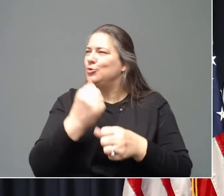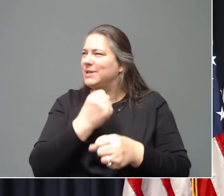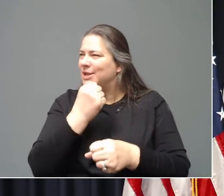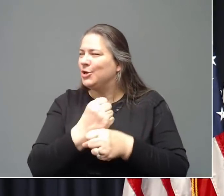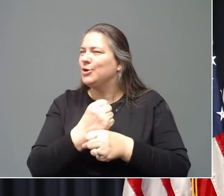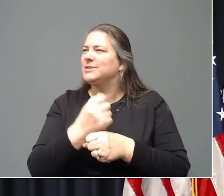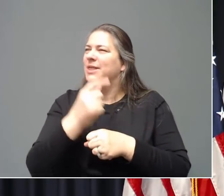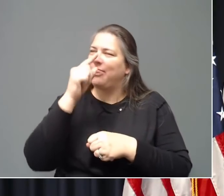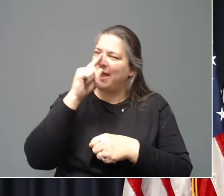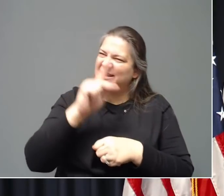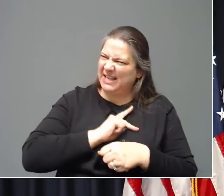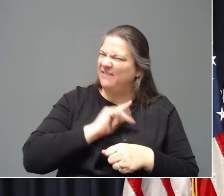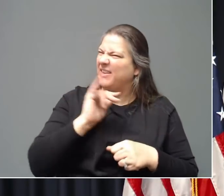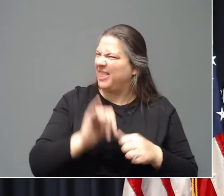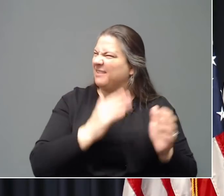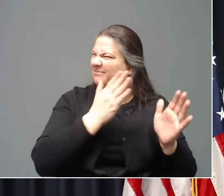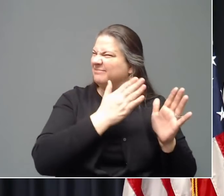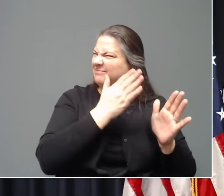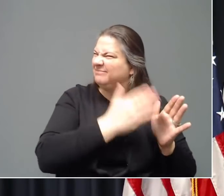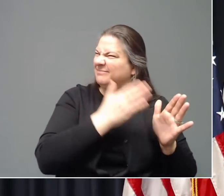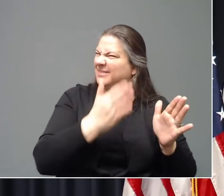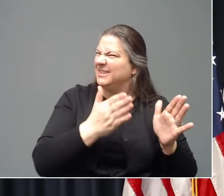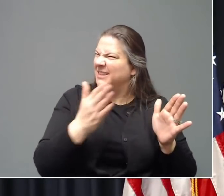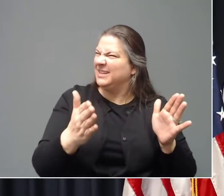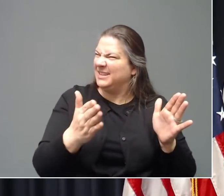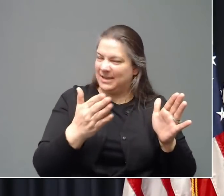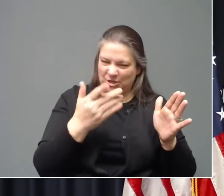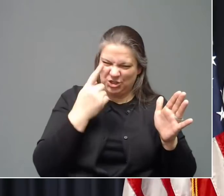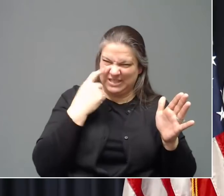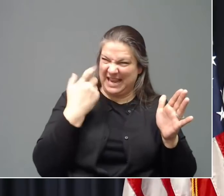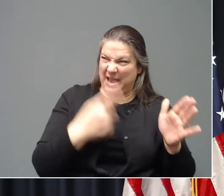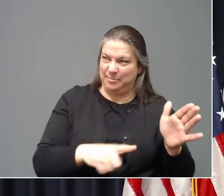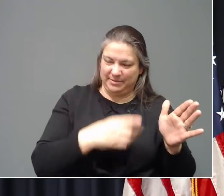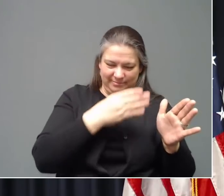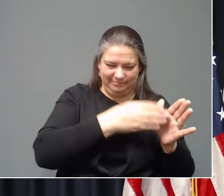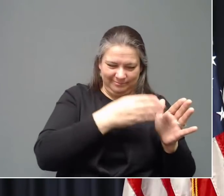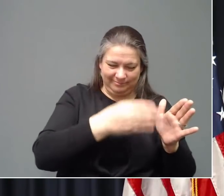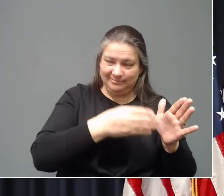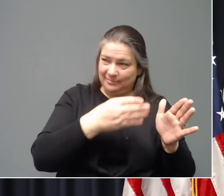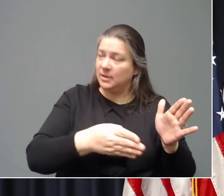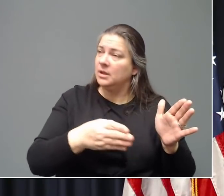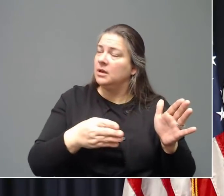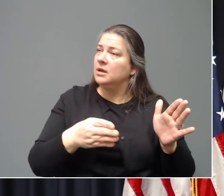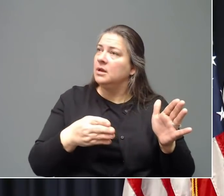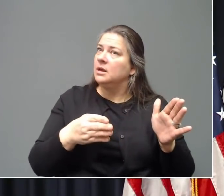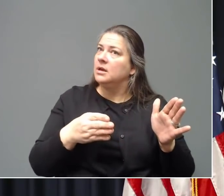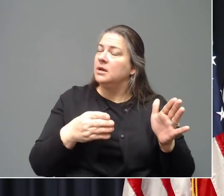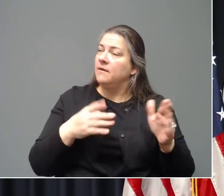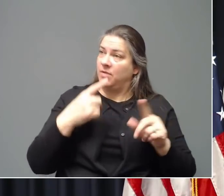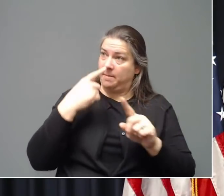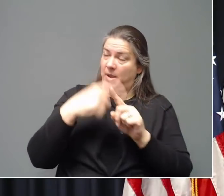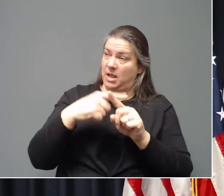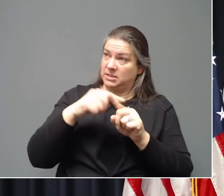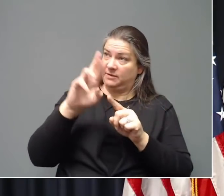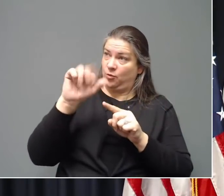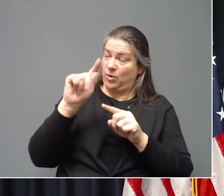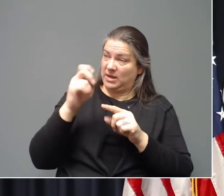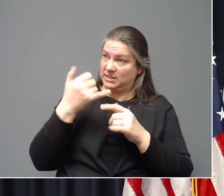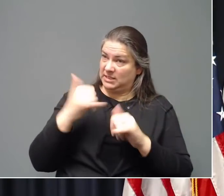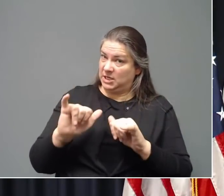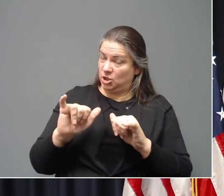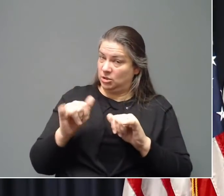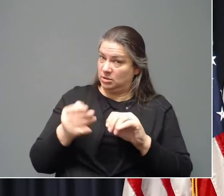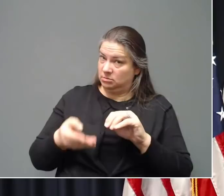Thanksgiving just a little over a month ago. If the positivity rates continue to stay as high as